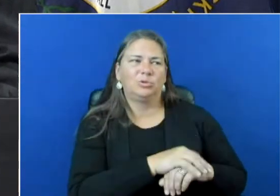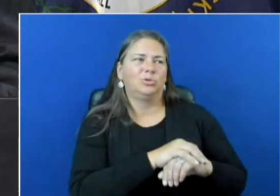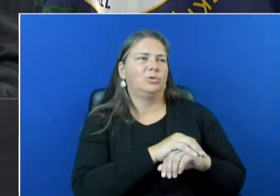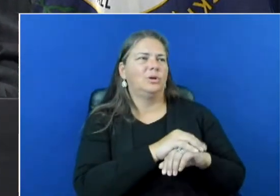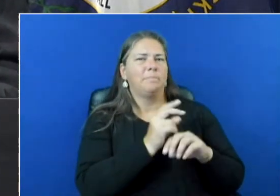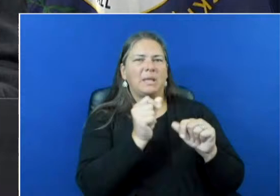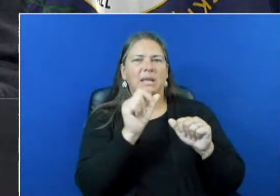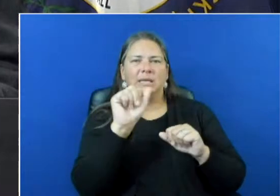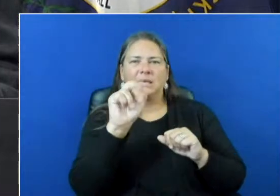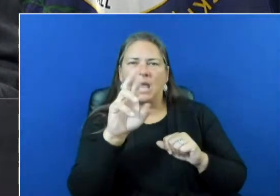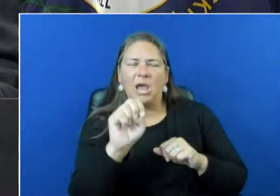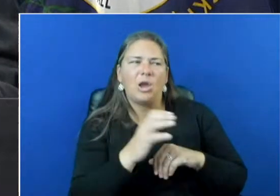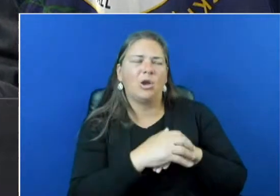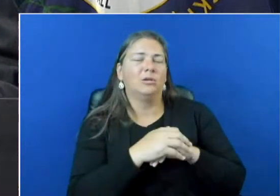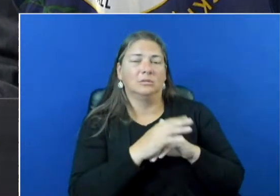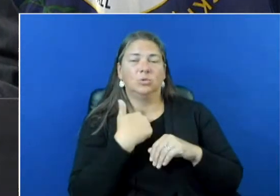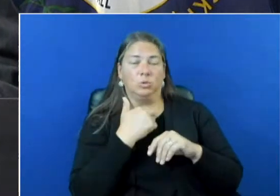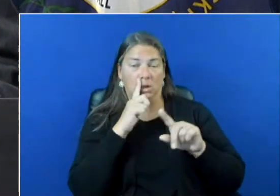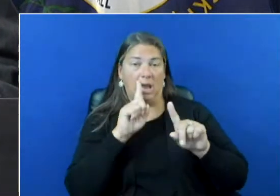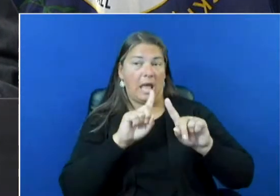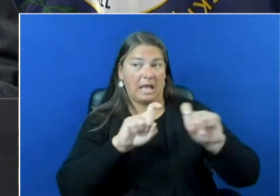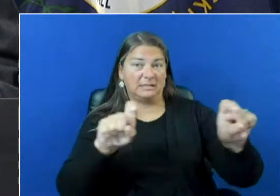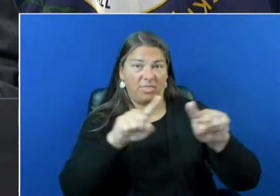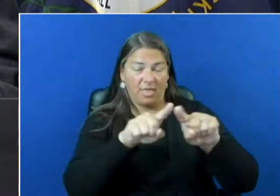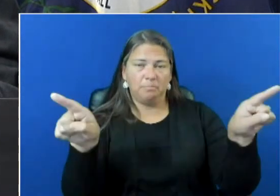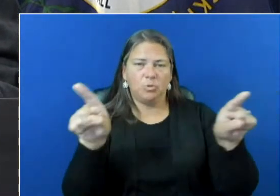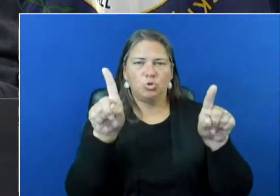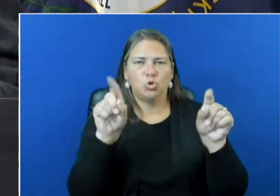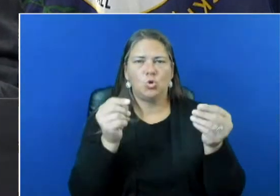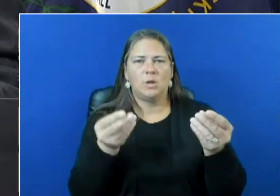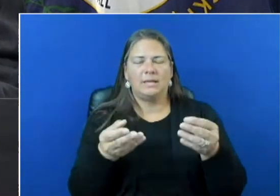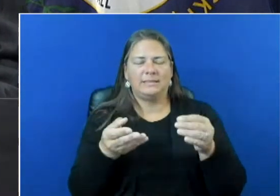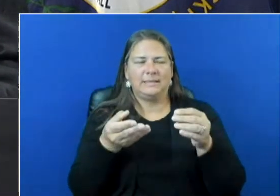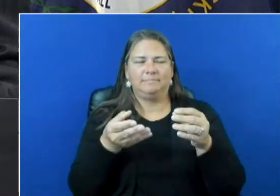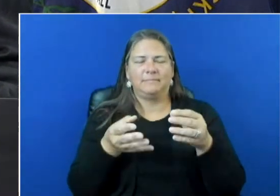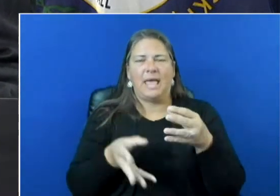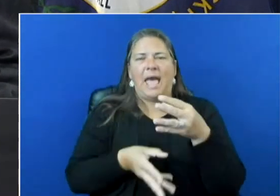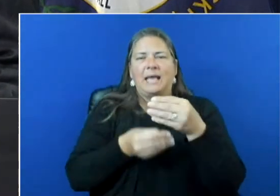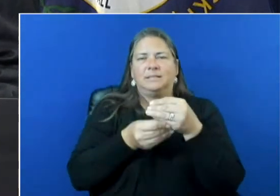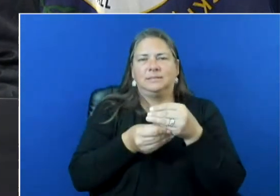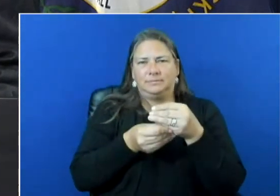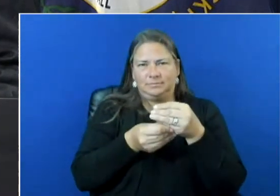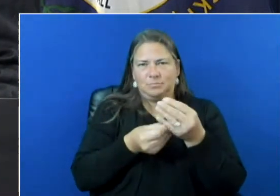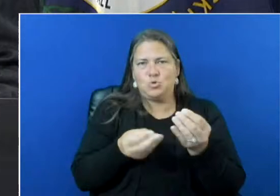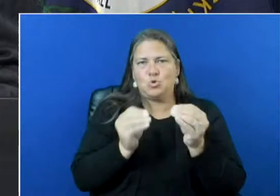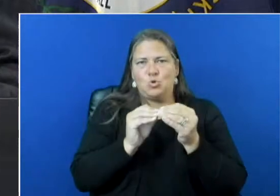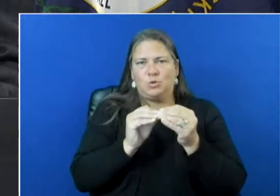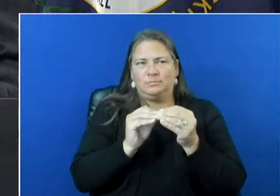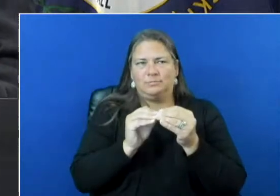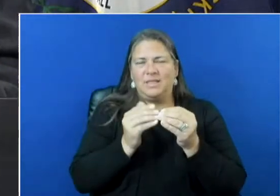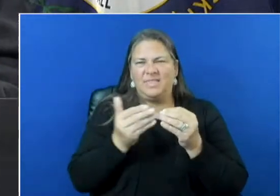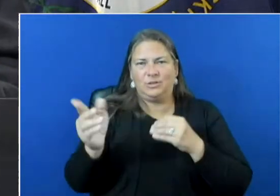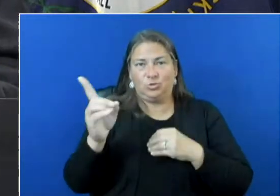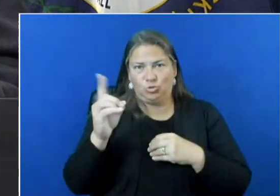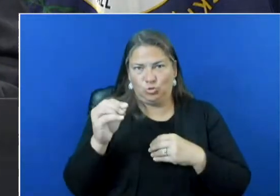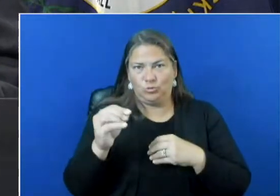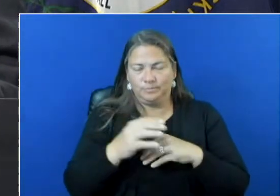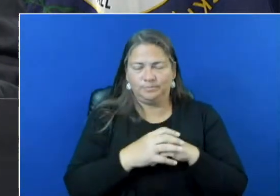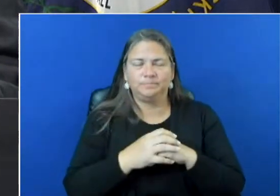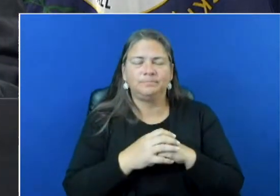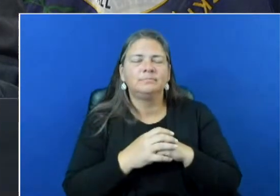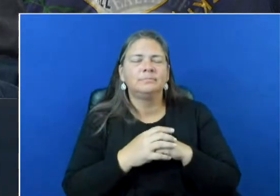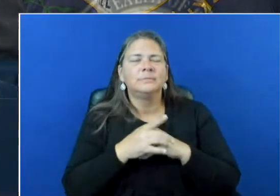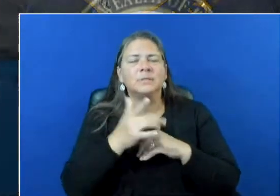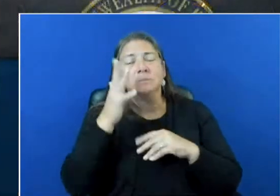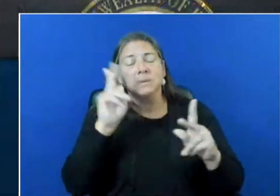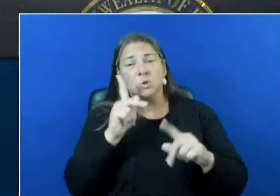asking them to take some additional steps. Now, these folks who have served in these facilities and the folks who have served